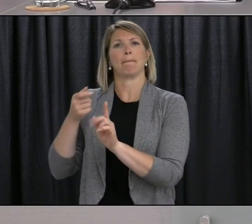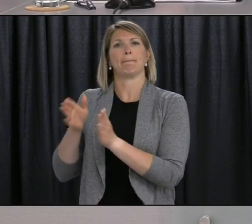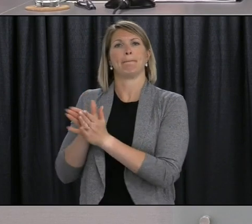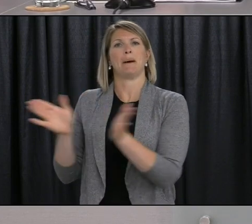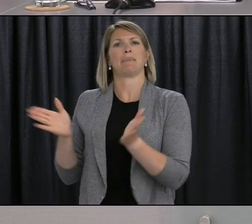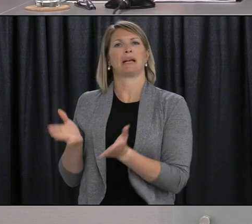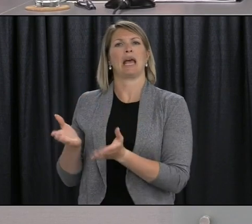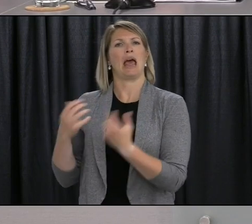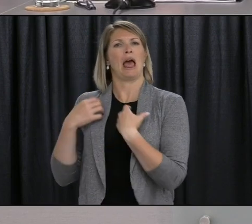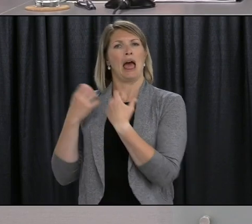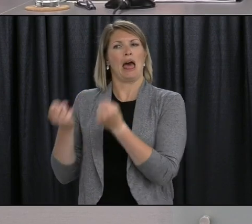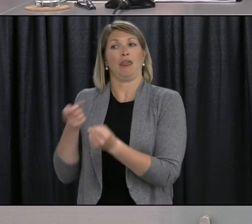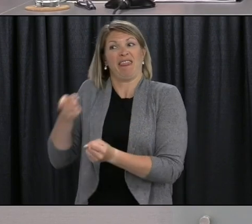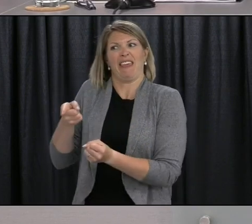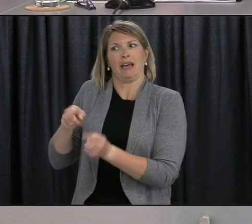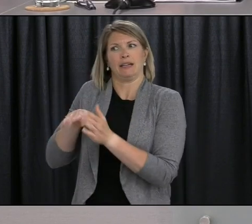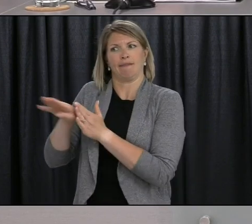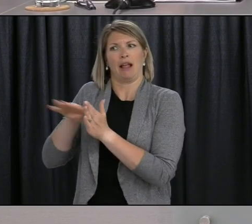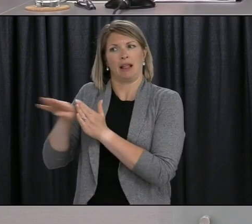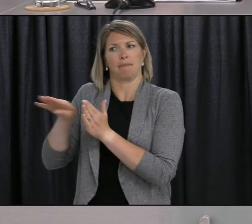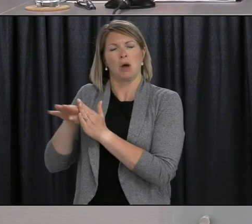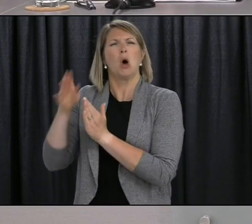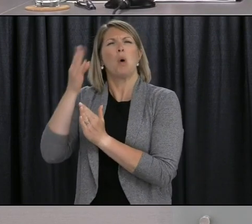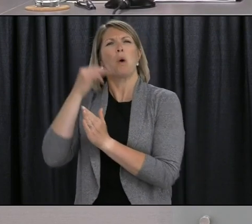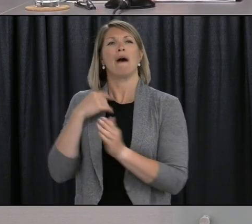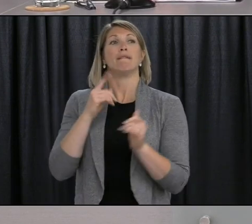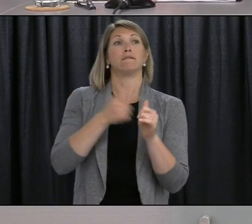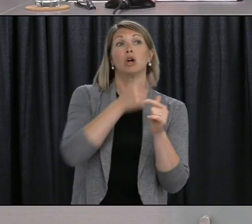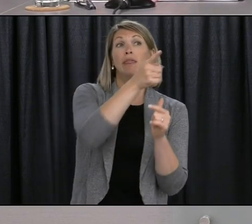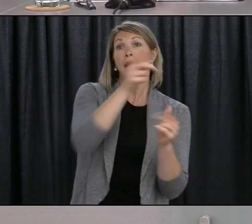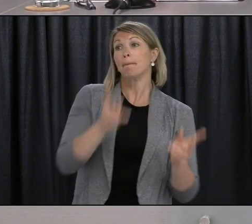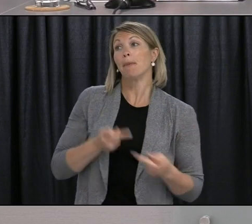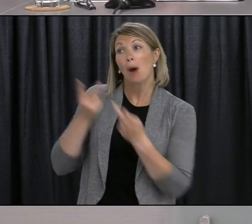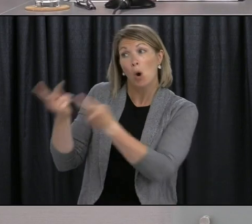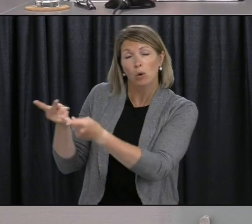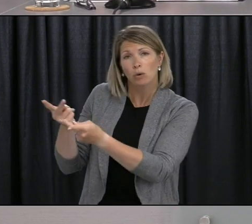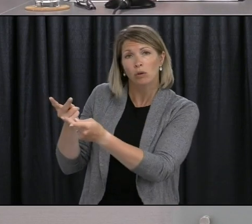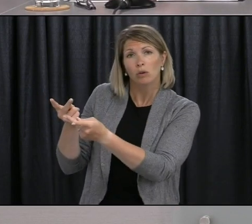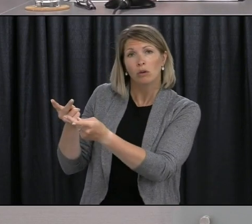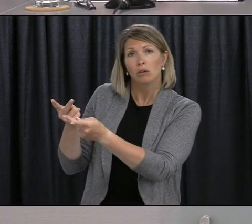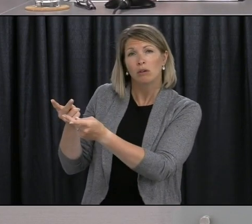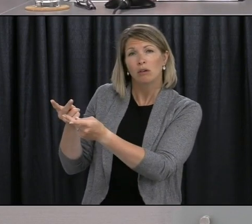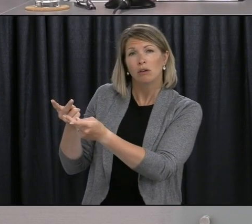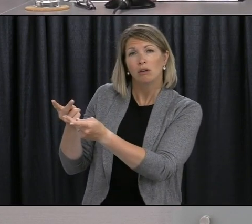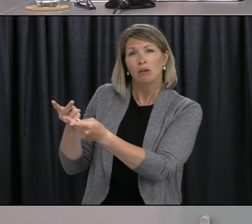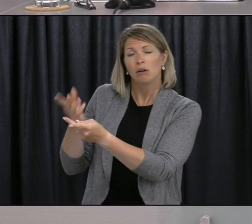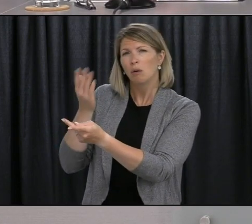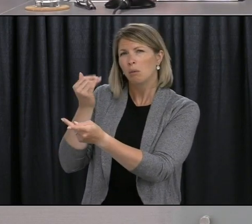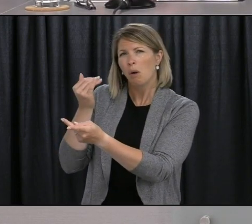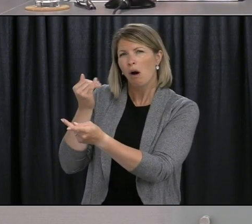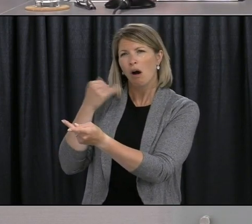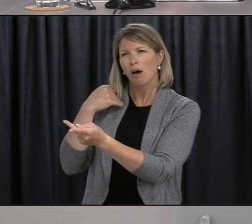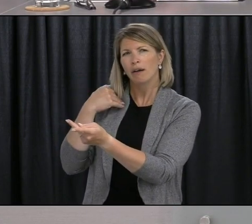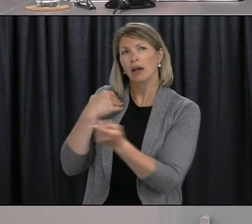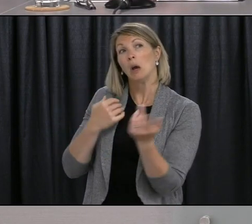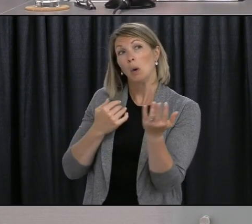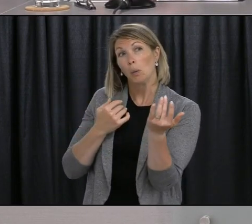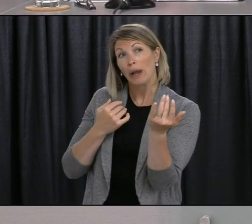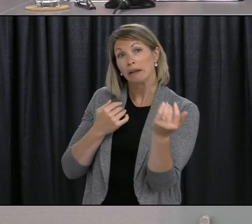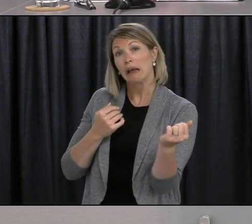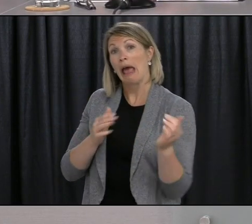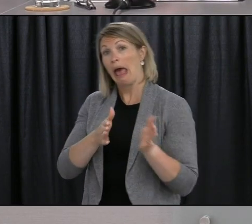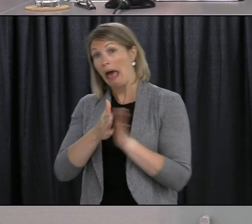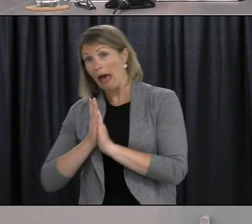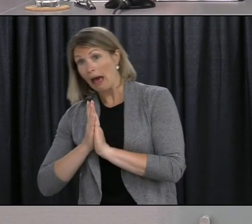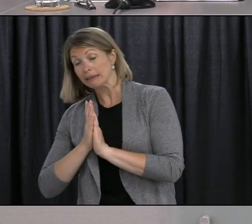issue at the border. There's been lots of complaints on this for quite some time. Why need to wait for a letter or some sort of proposal to come from them when there's